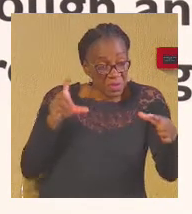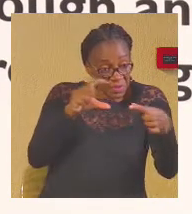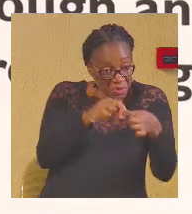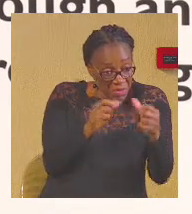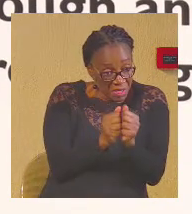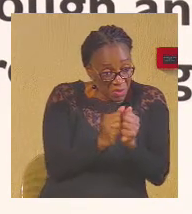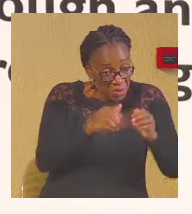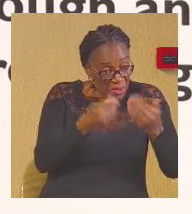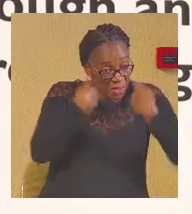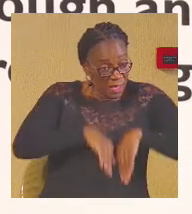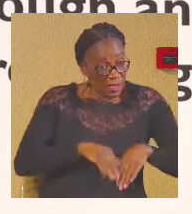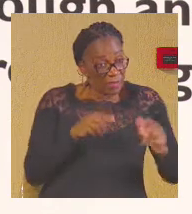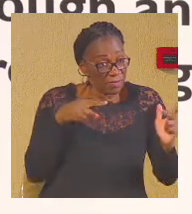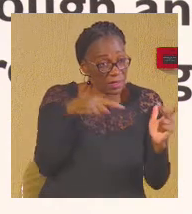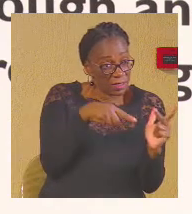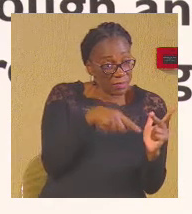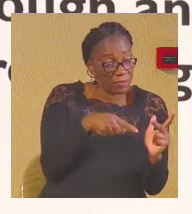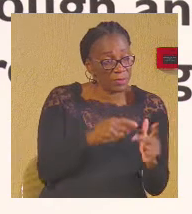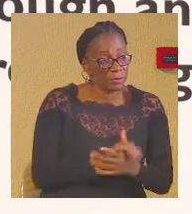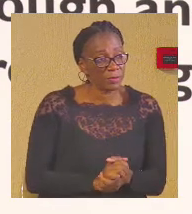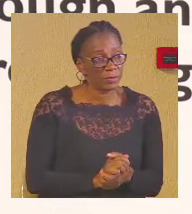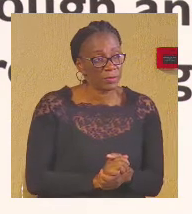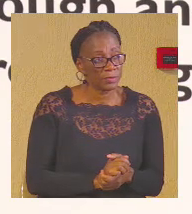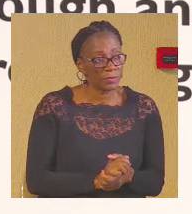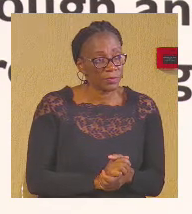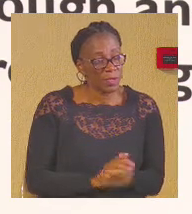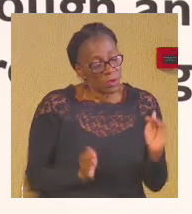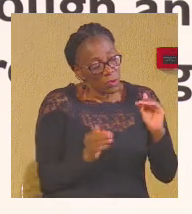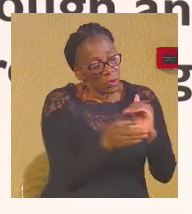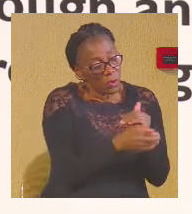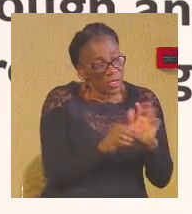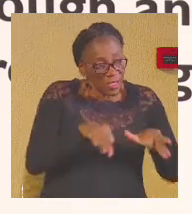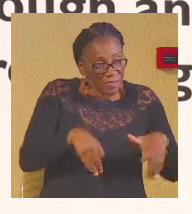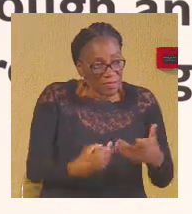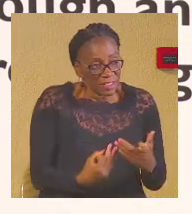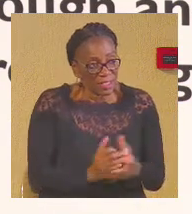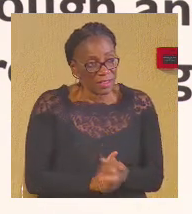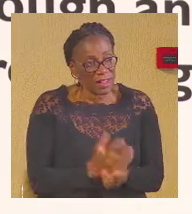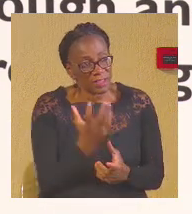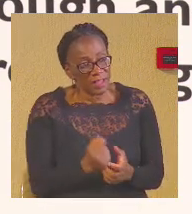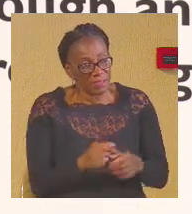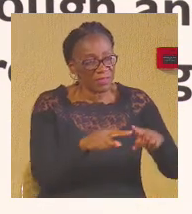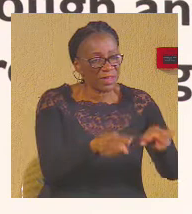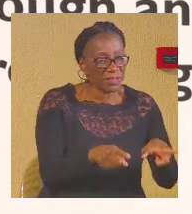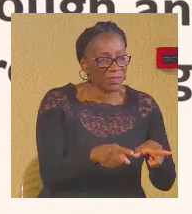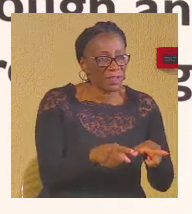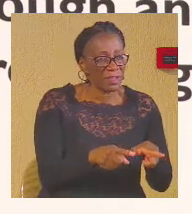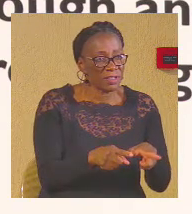disease. Now, quarantine facilities can be for a multiple of things. It can